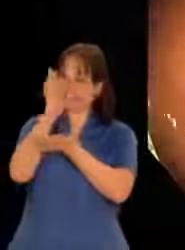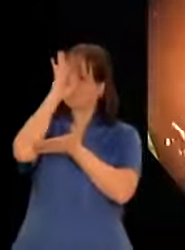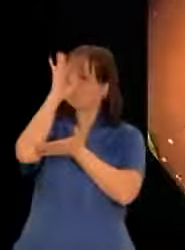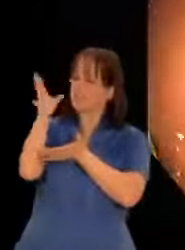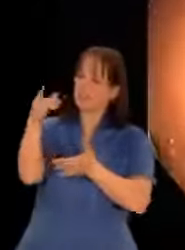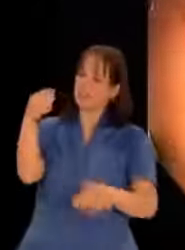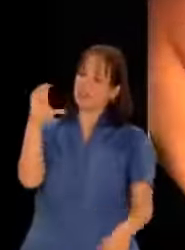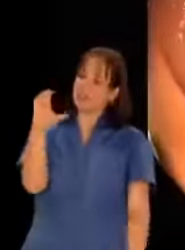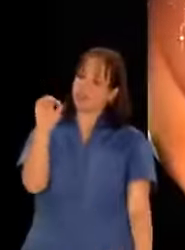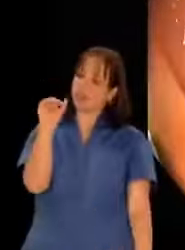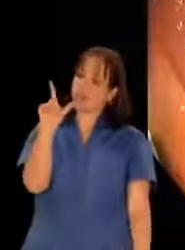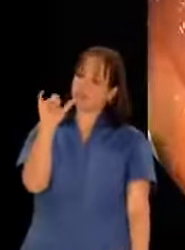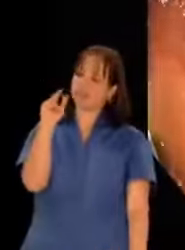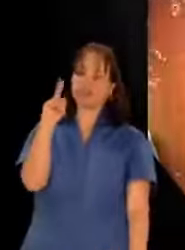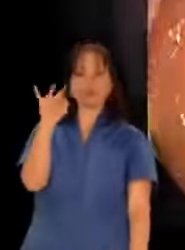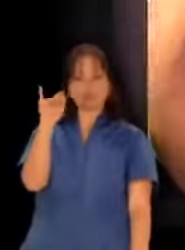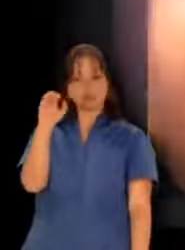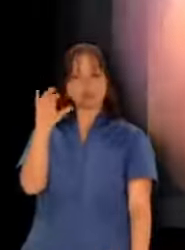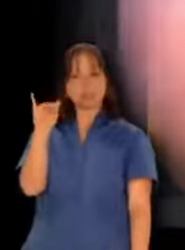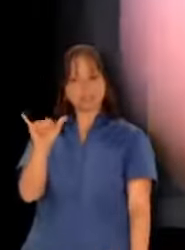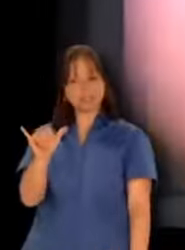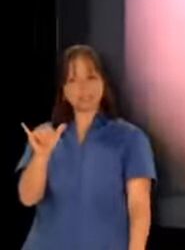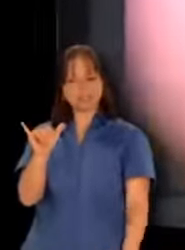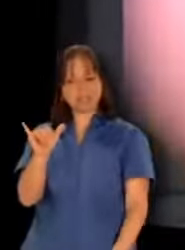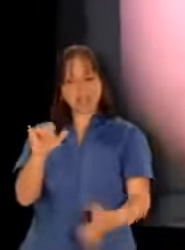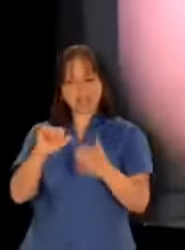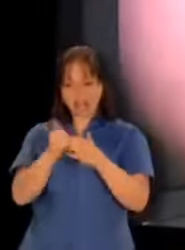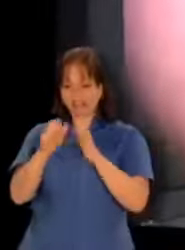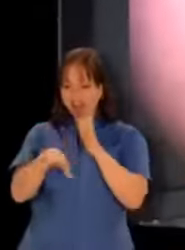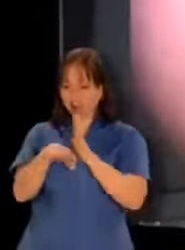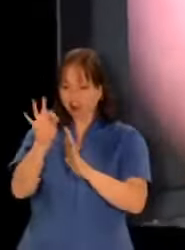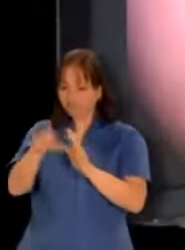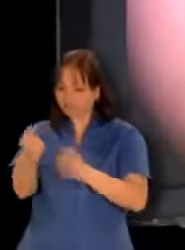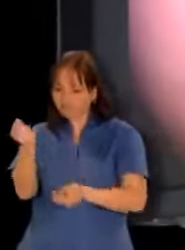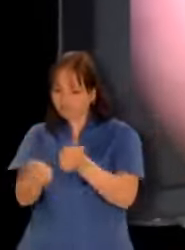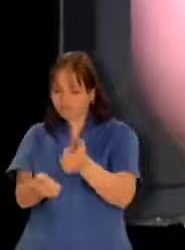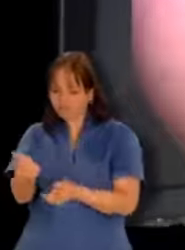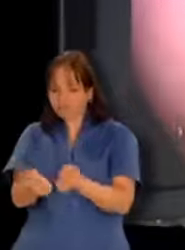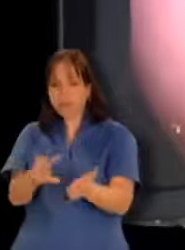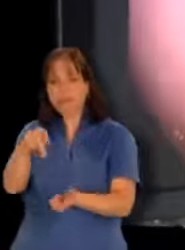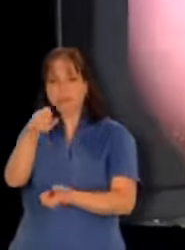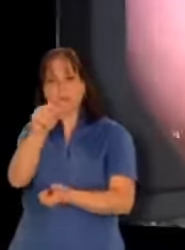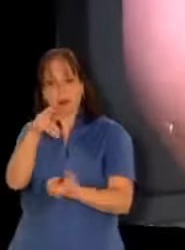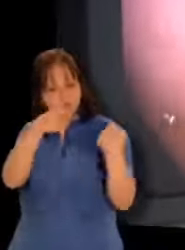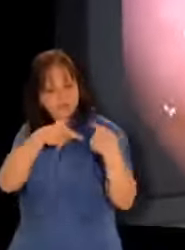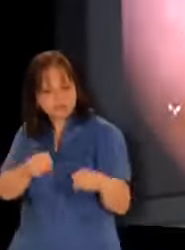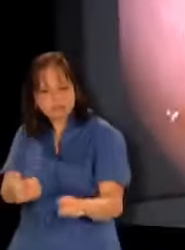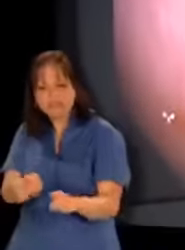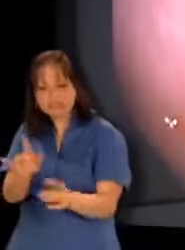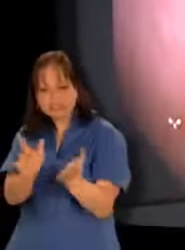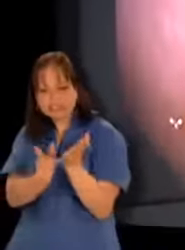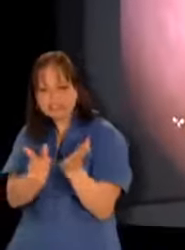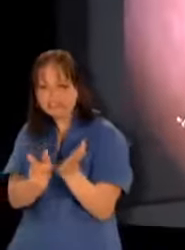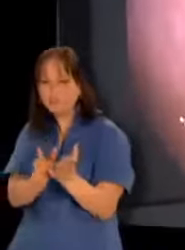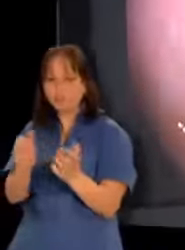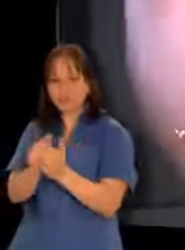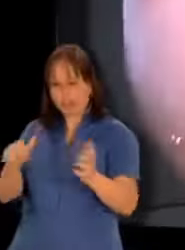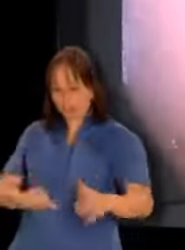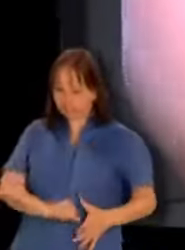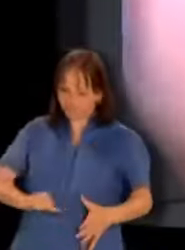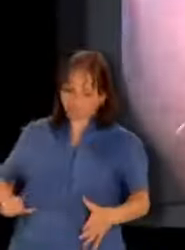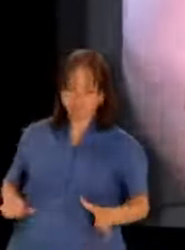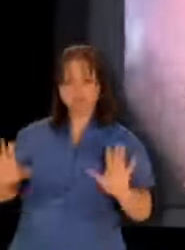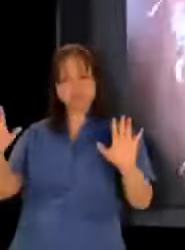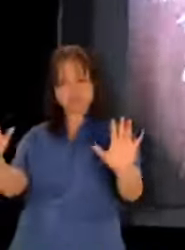helped invent the colonoscopy, and he developed a technique for removing polyps during a colonoscopy without the need for abdominal